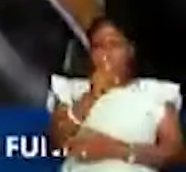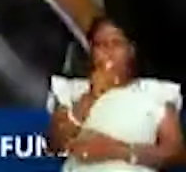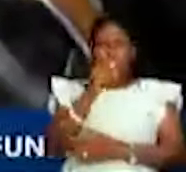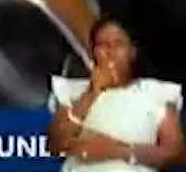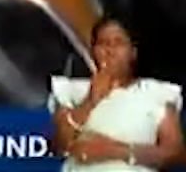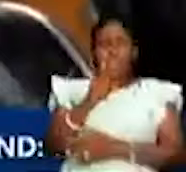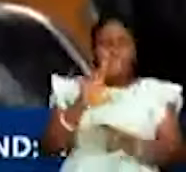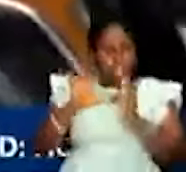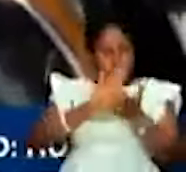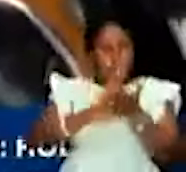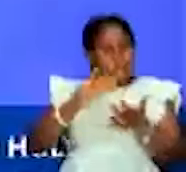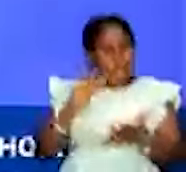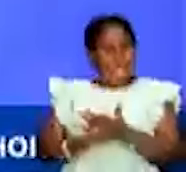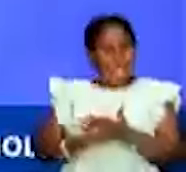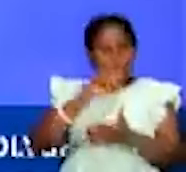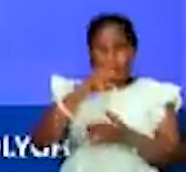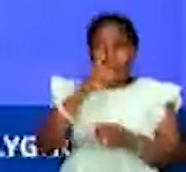are you just quoting it?